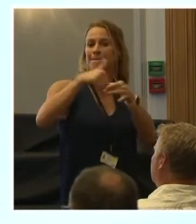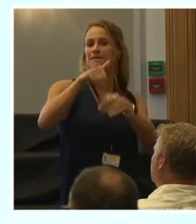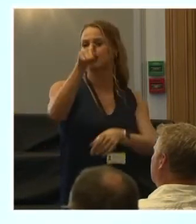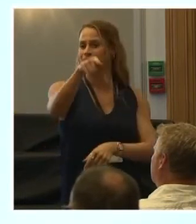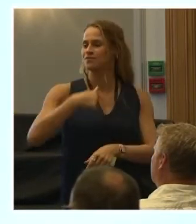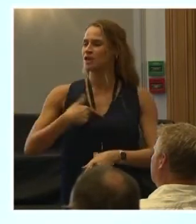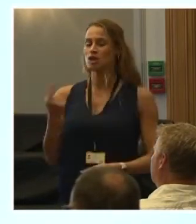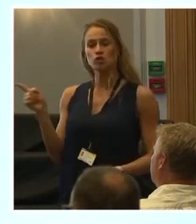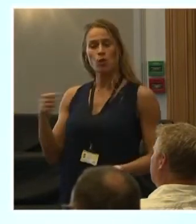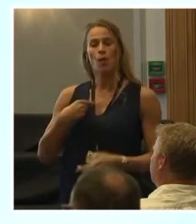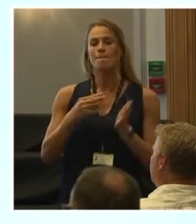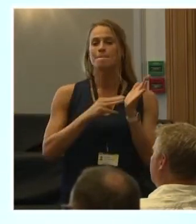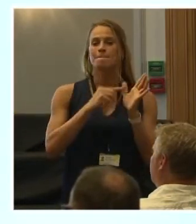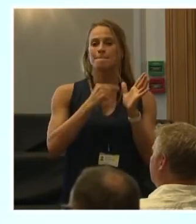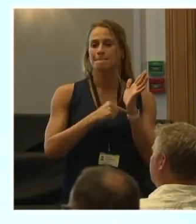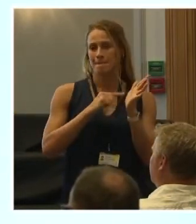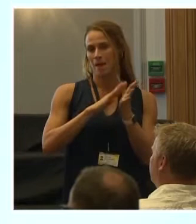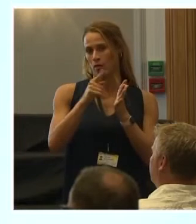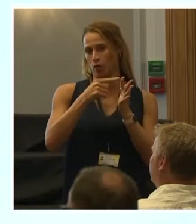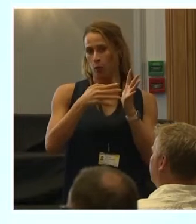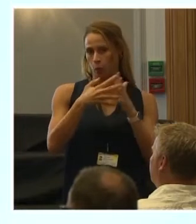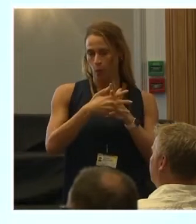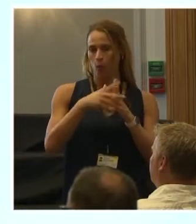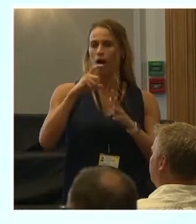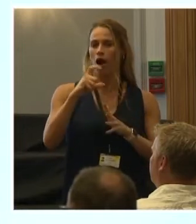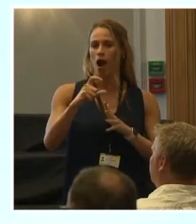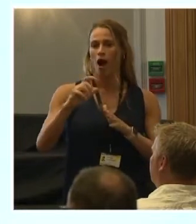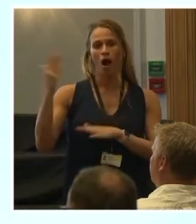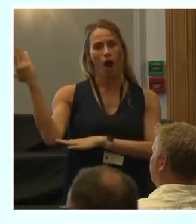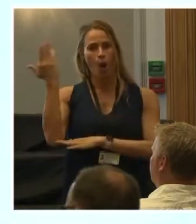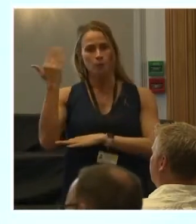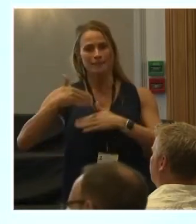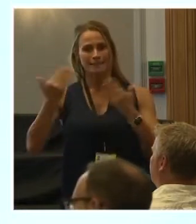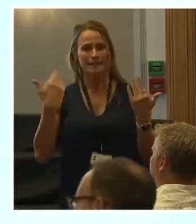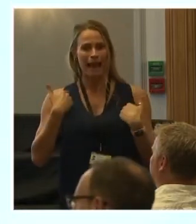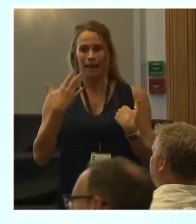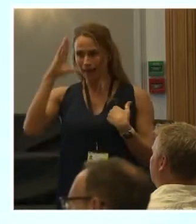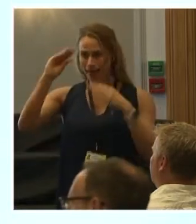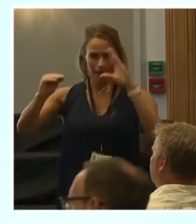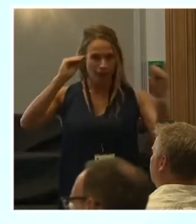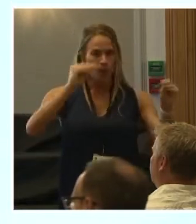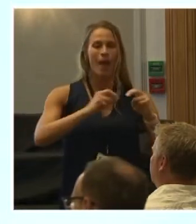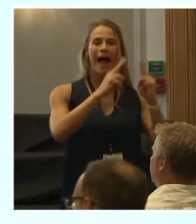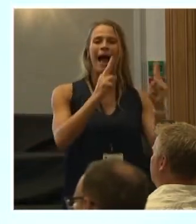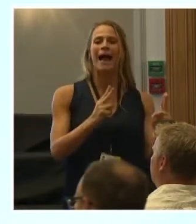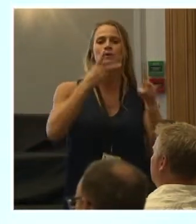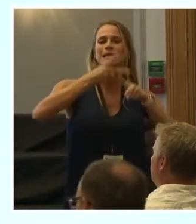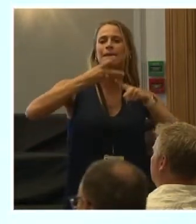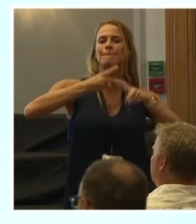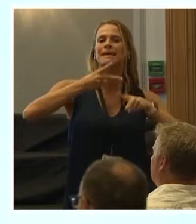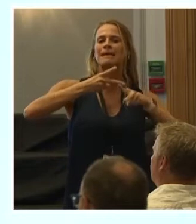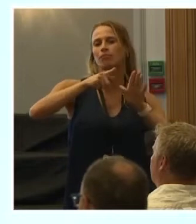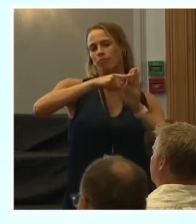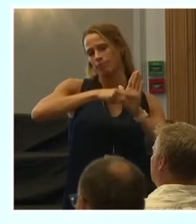your hosts for today, and it's my job to give you a few housekeeping bits and pieces as we start the day off.